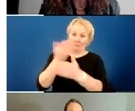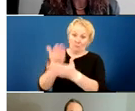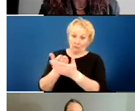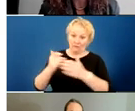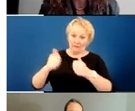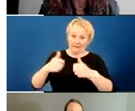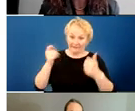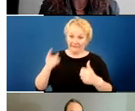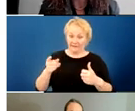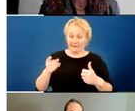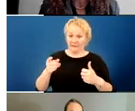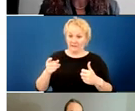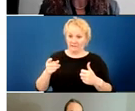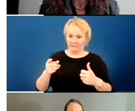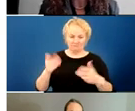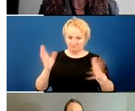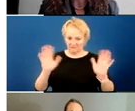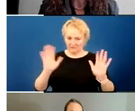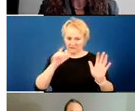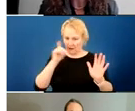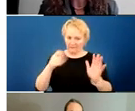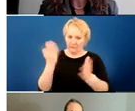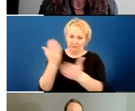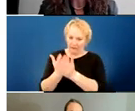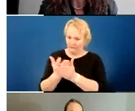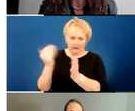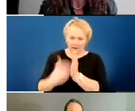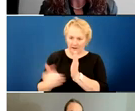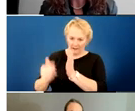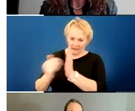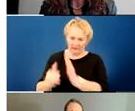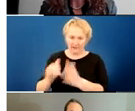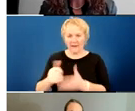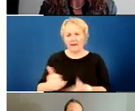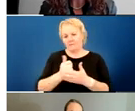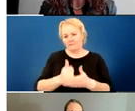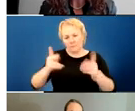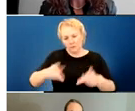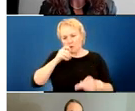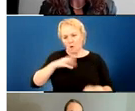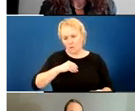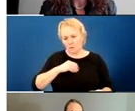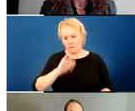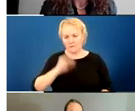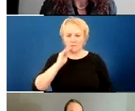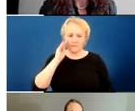from a previous disaster, they're able to use that. So it helps the homeowner.